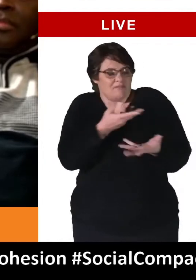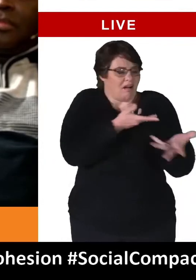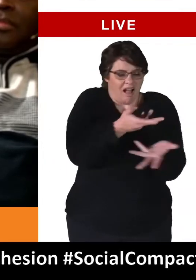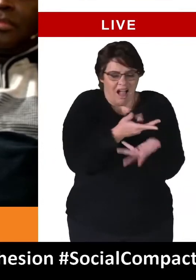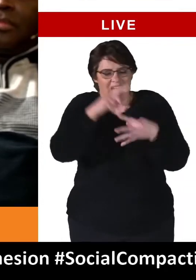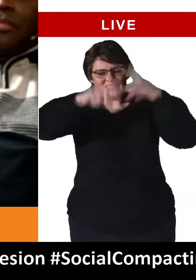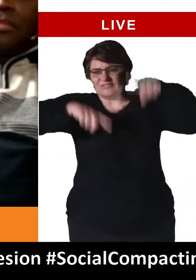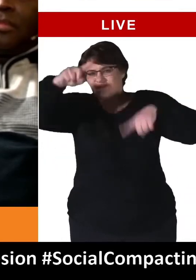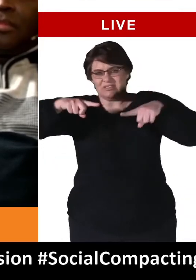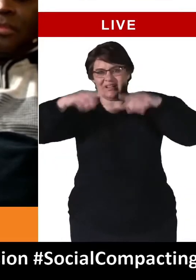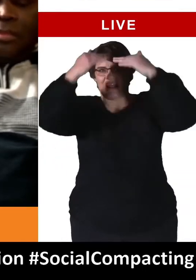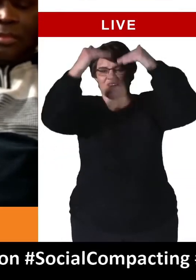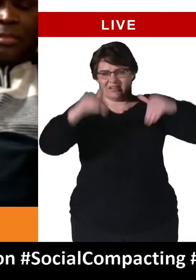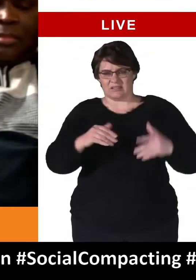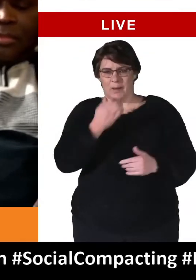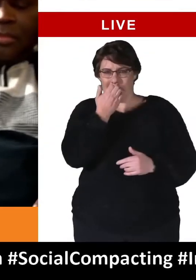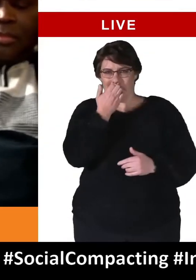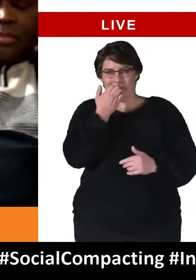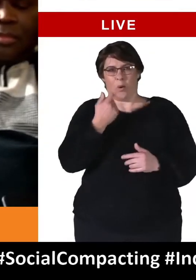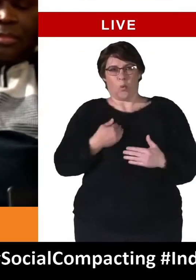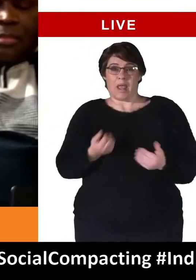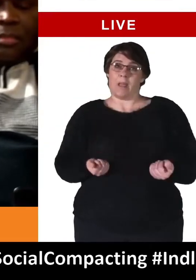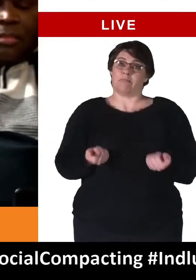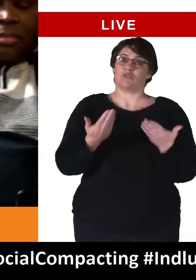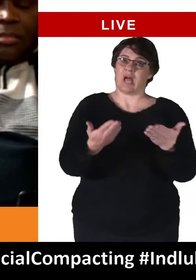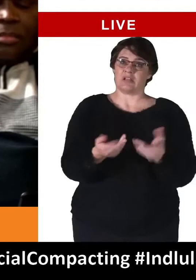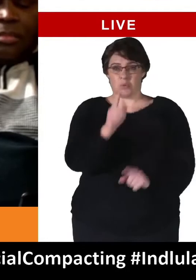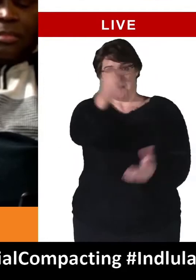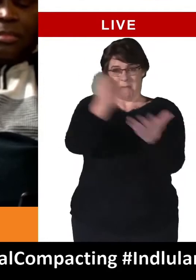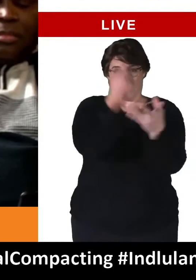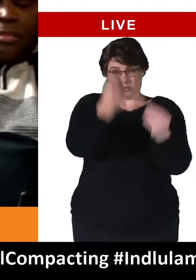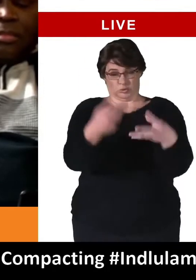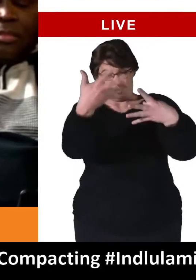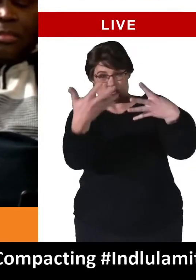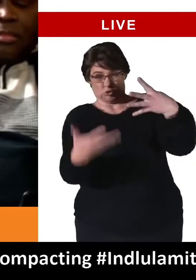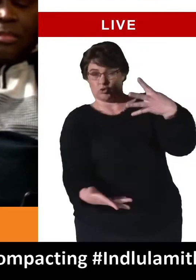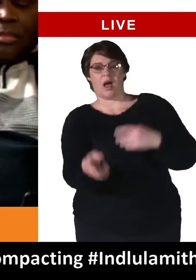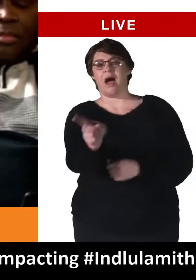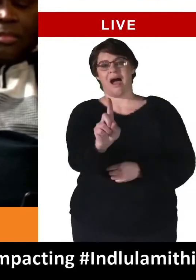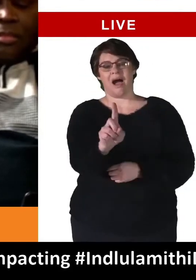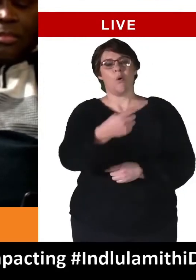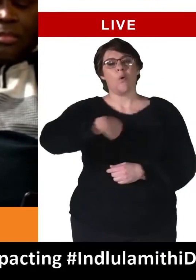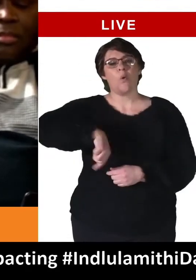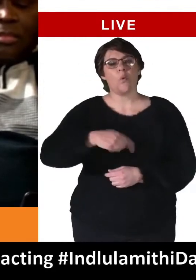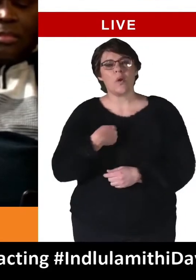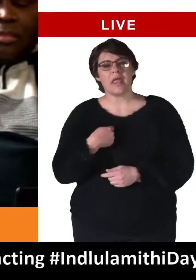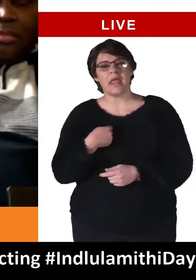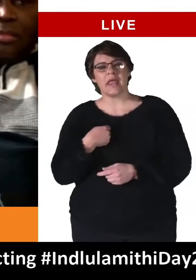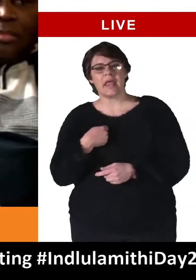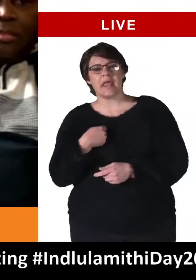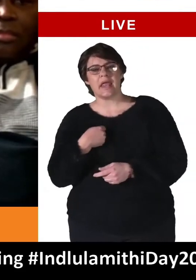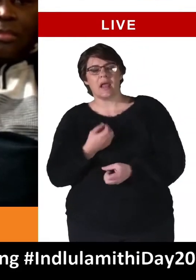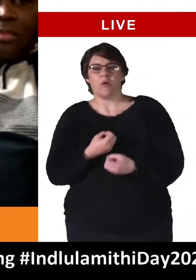we're not here to provide a prescription. We are here to sort of galvanize